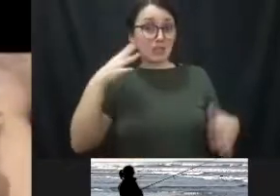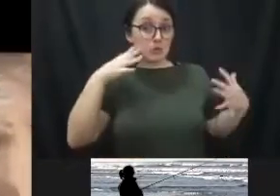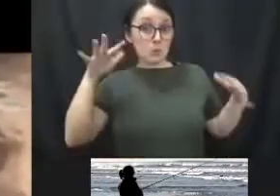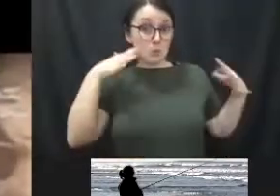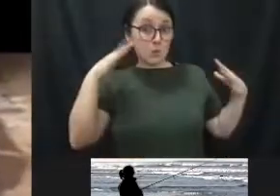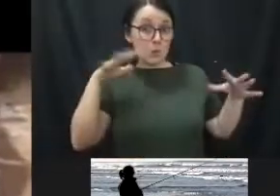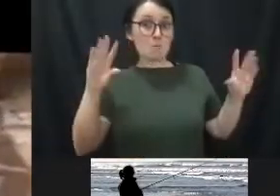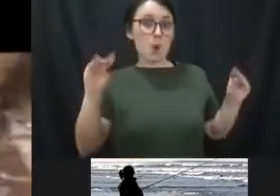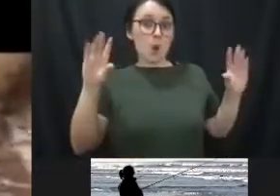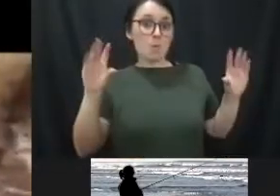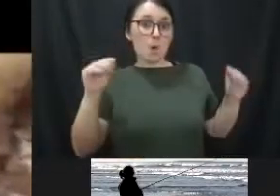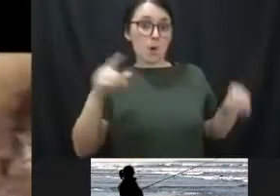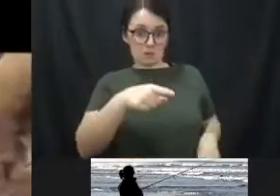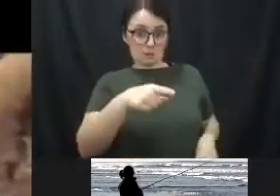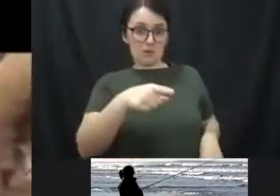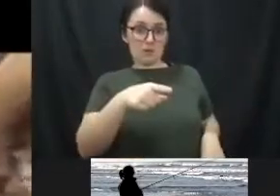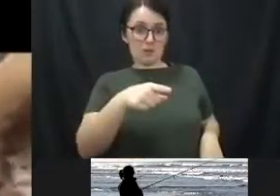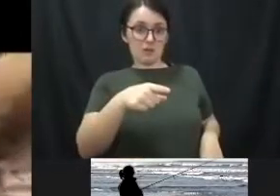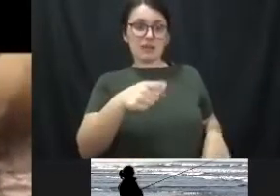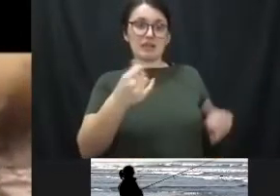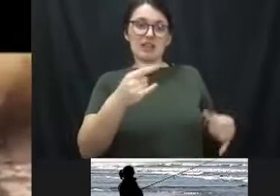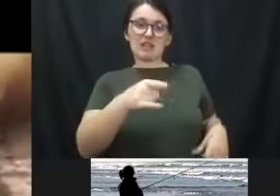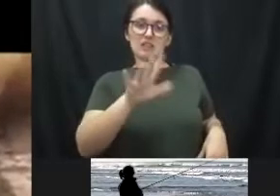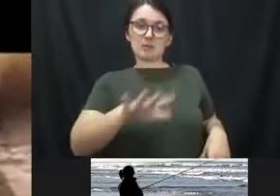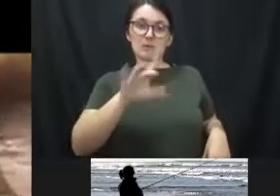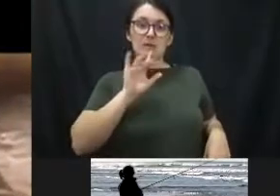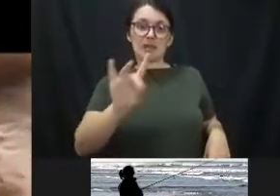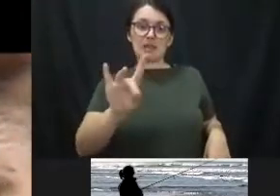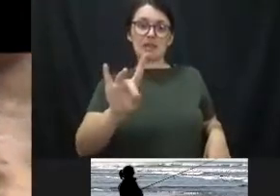The one that's barking right now, he's about